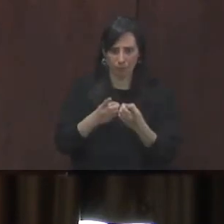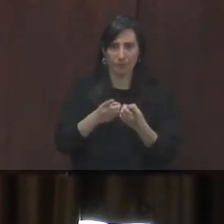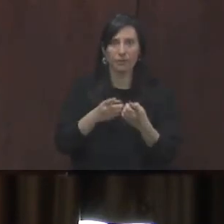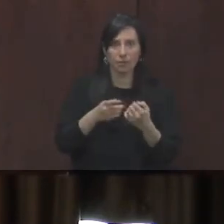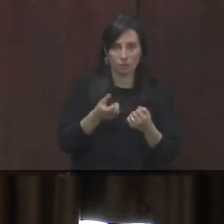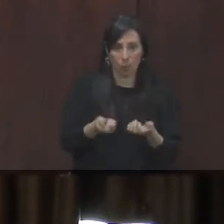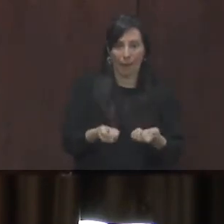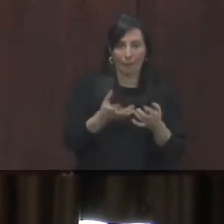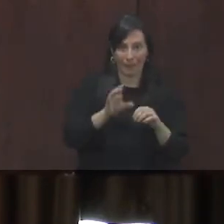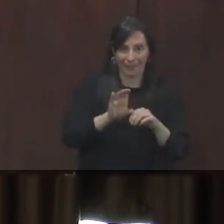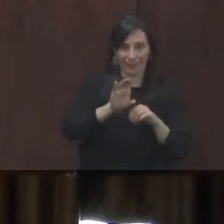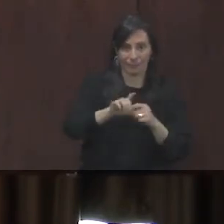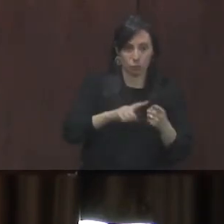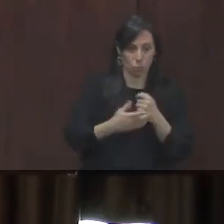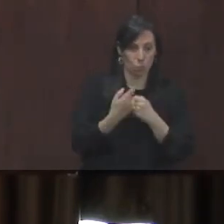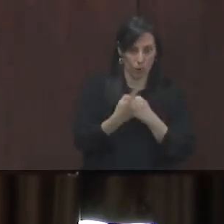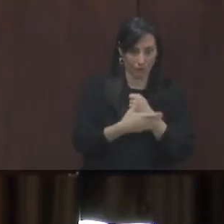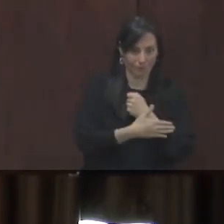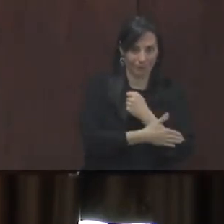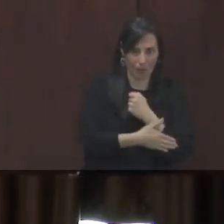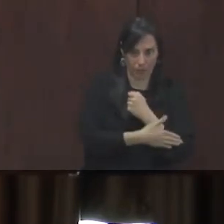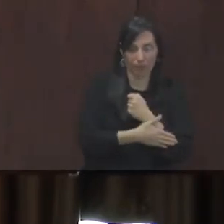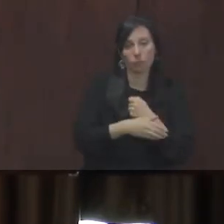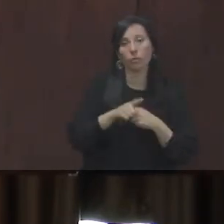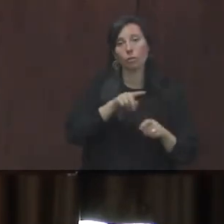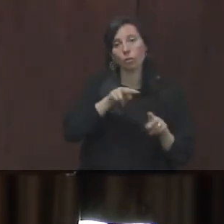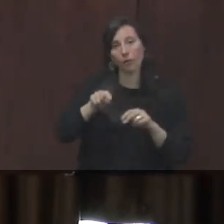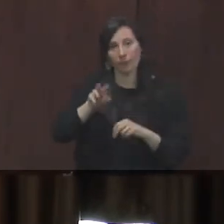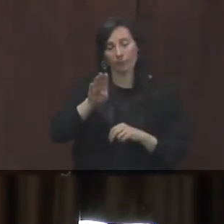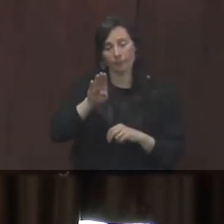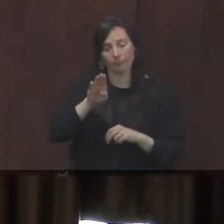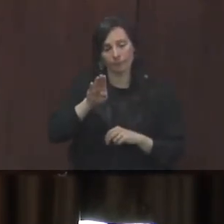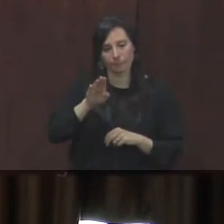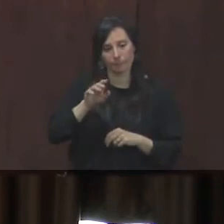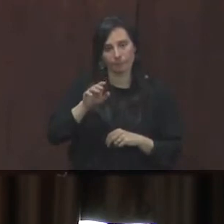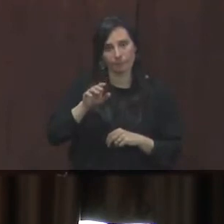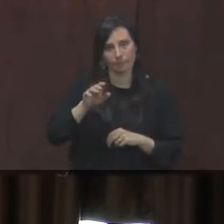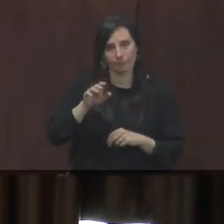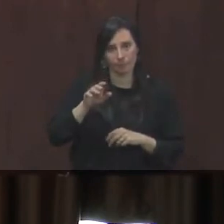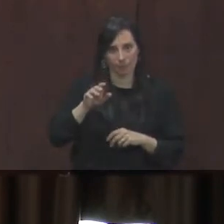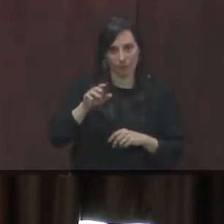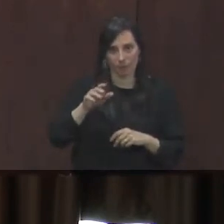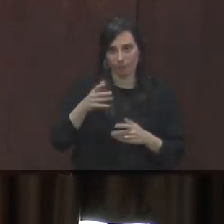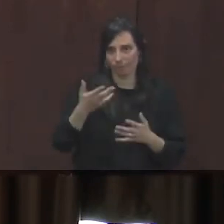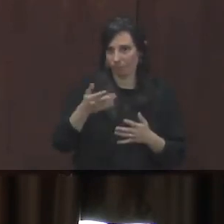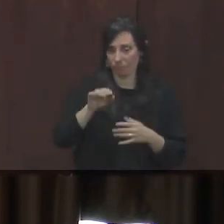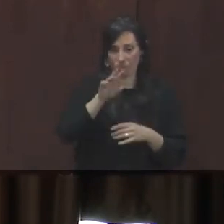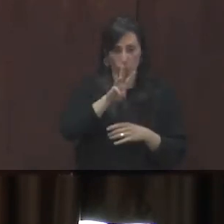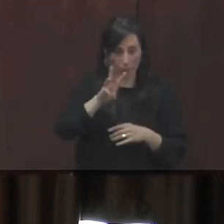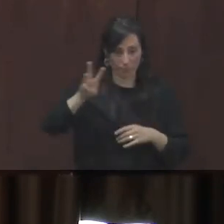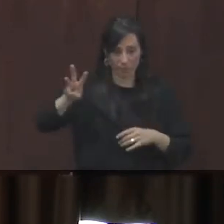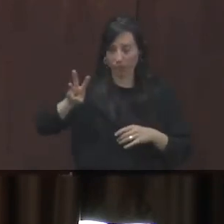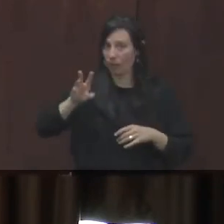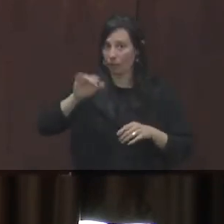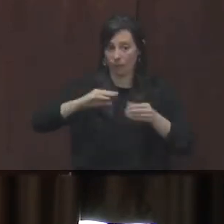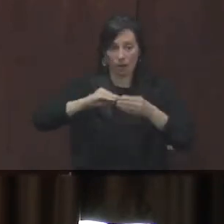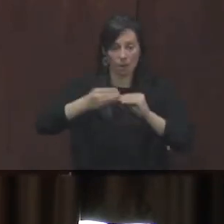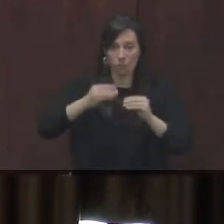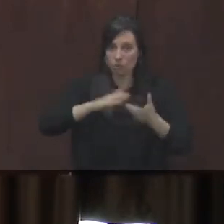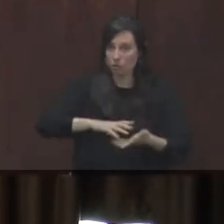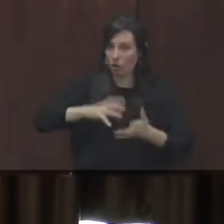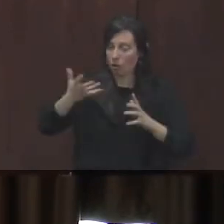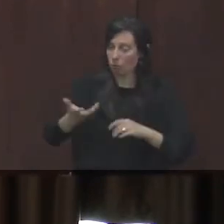The dashboard that you're looking at the state level that documents how much vaccine has been given is wildly inaccurate right now because,